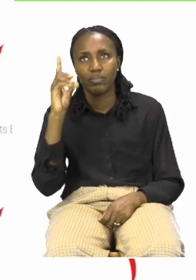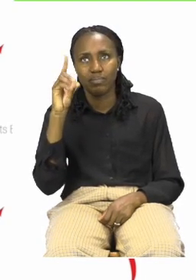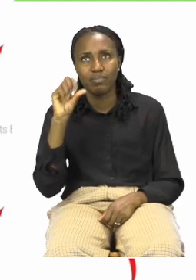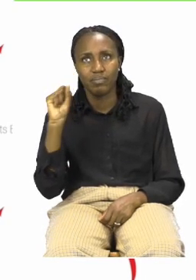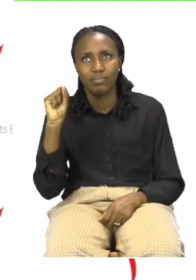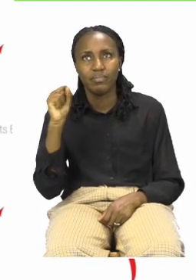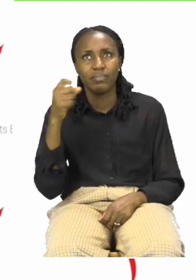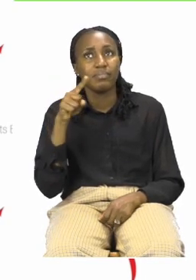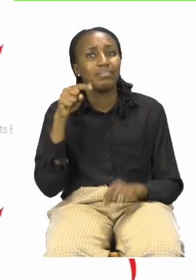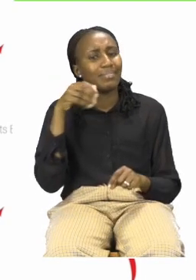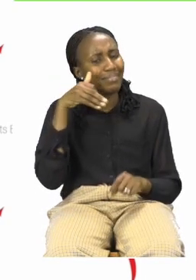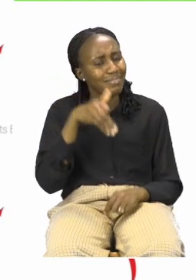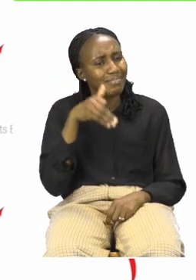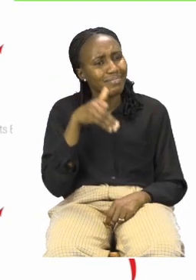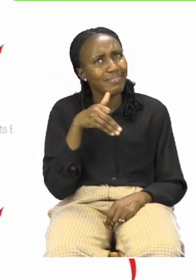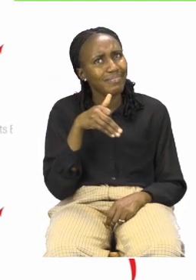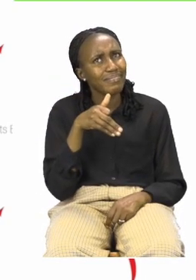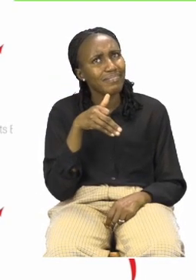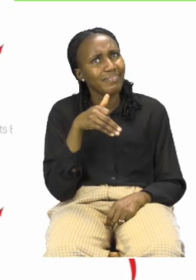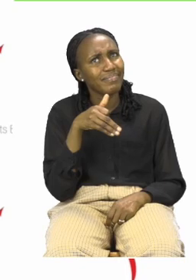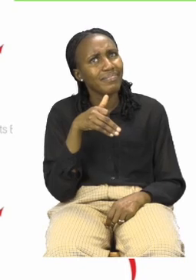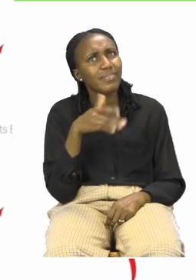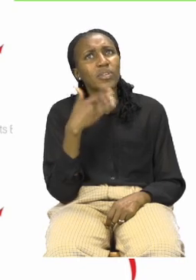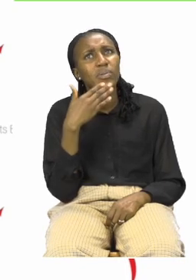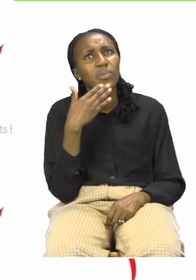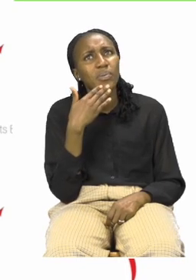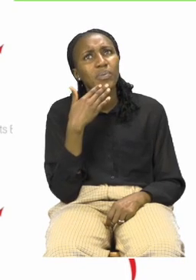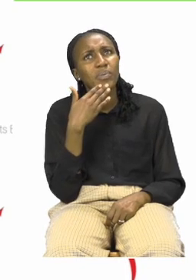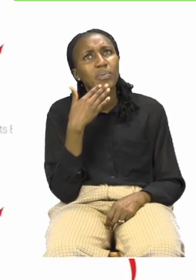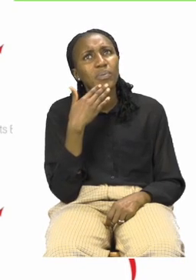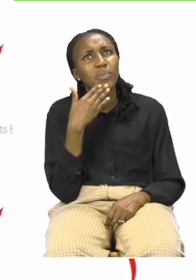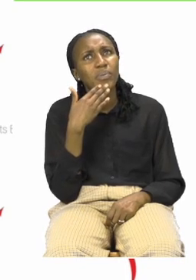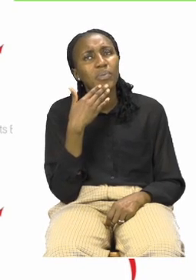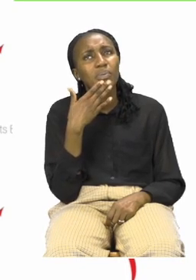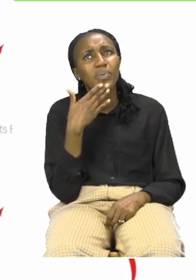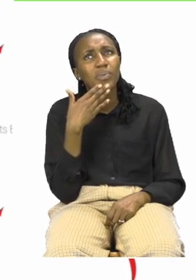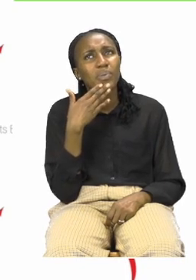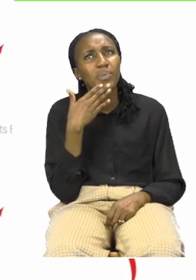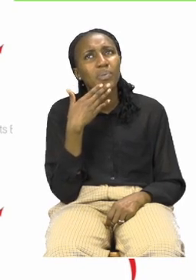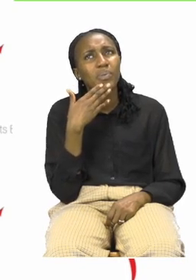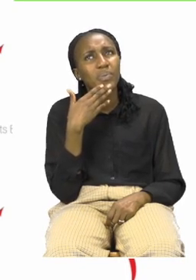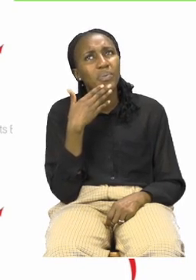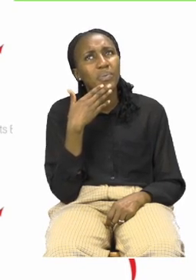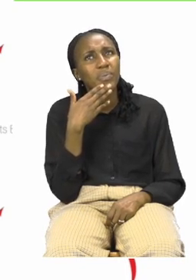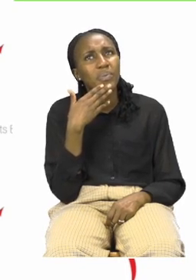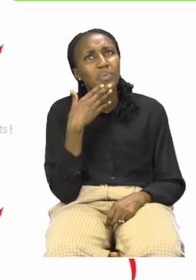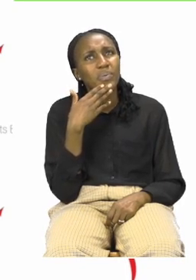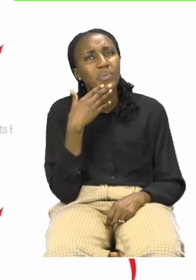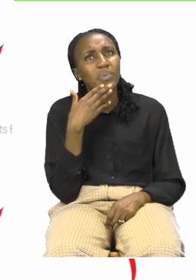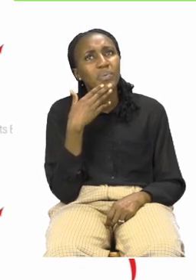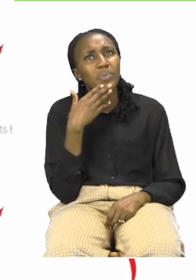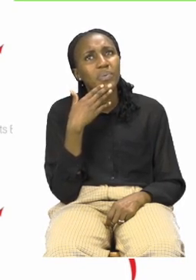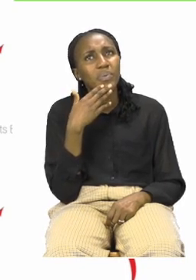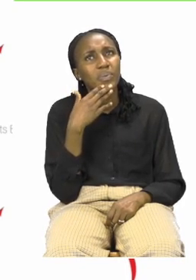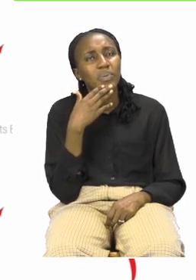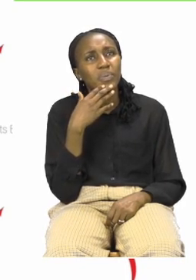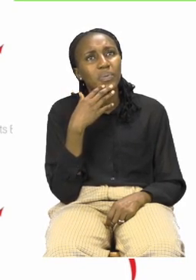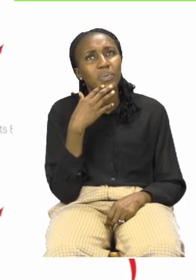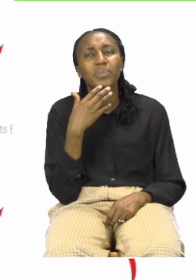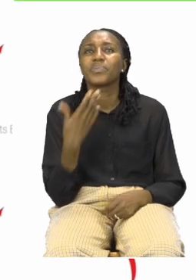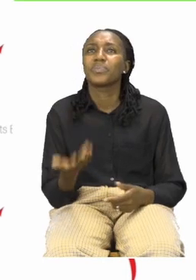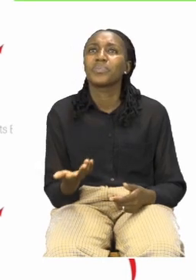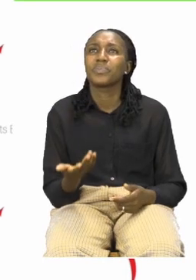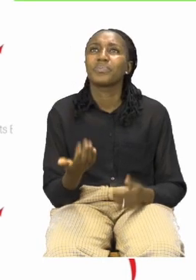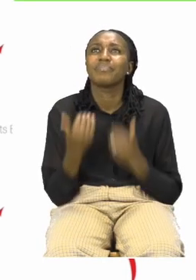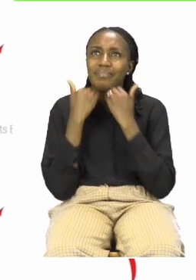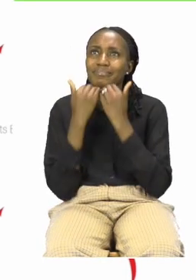own land of the brave, what are our success stories locally and internationally? Yes. Have